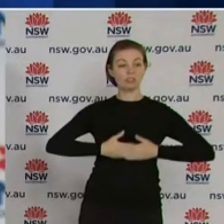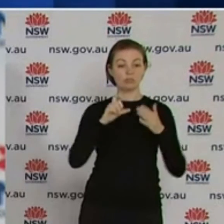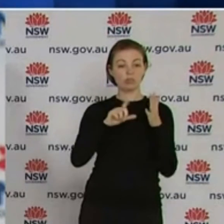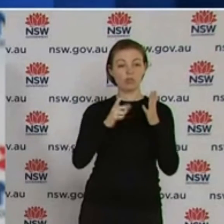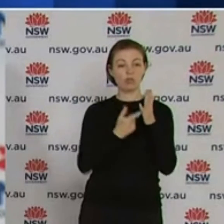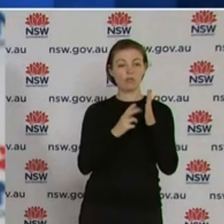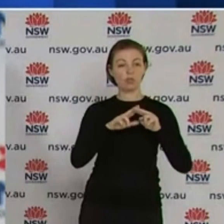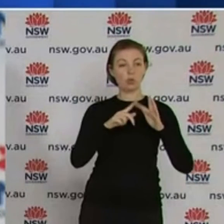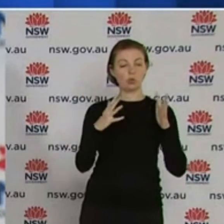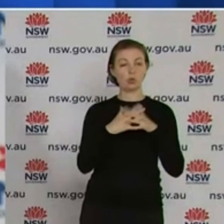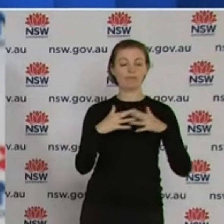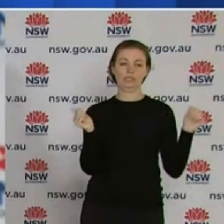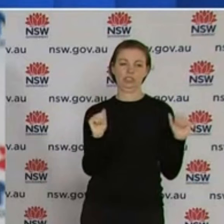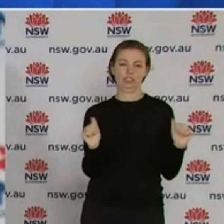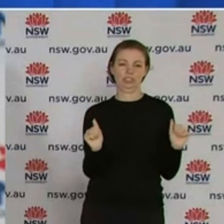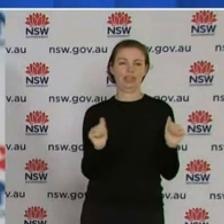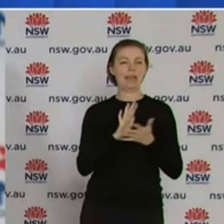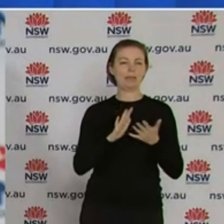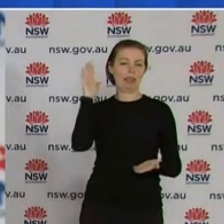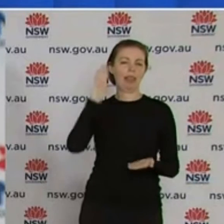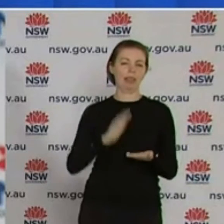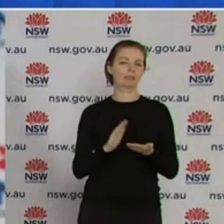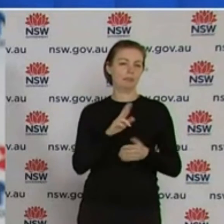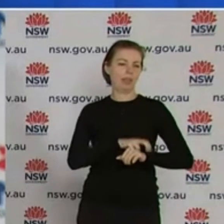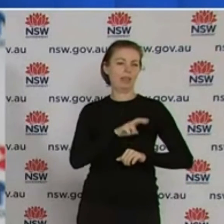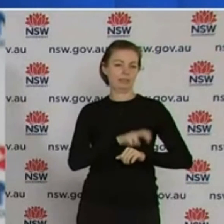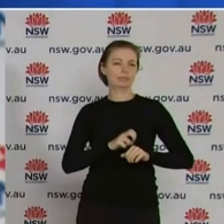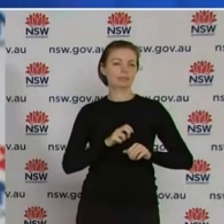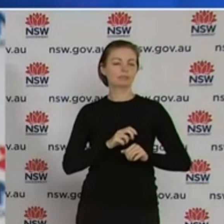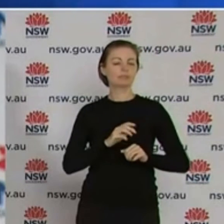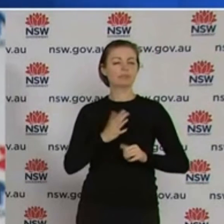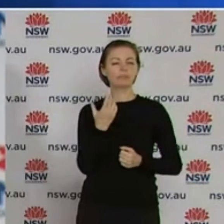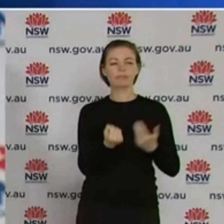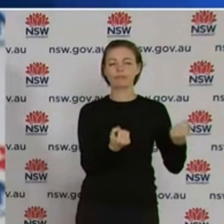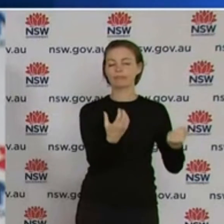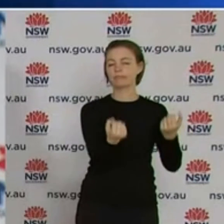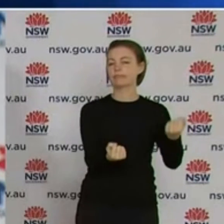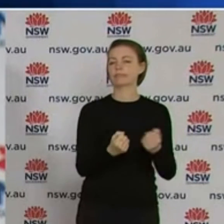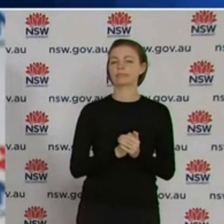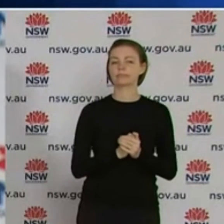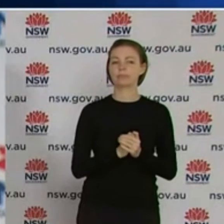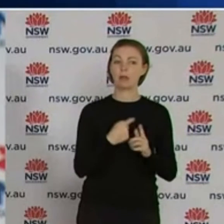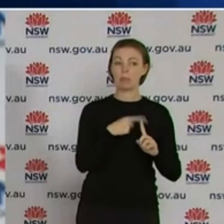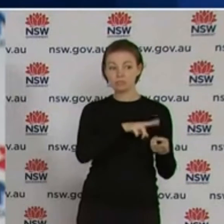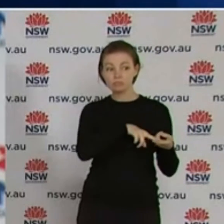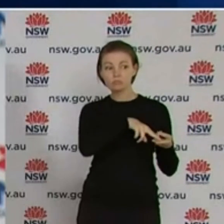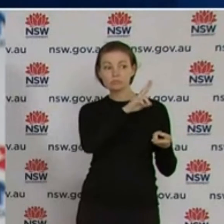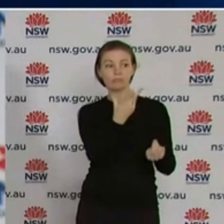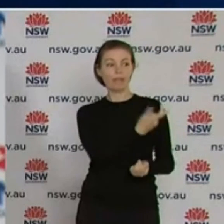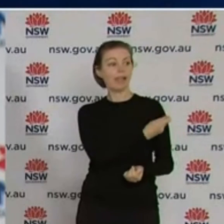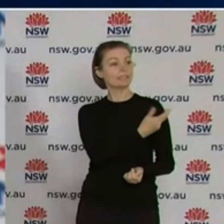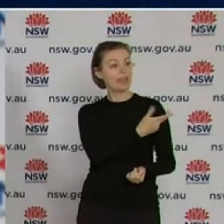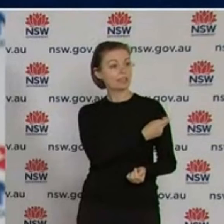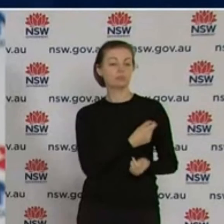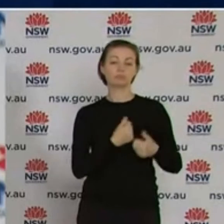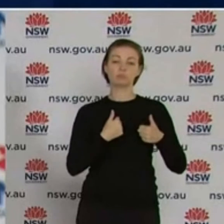assisted in reducing police activity, as well as obviously the higher rates of vaccination and evidence now